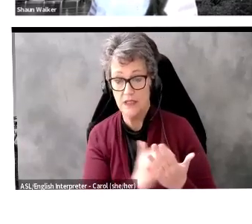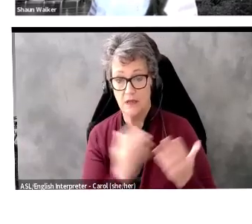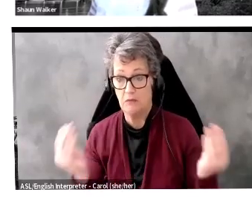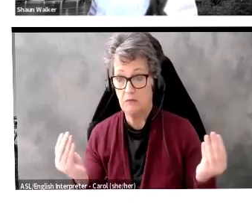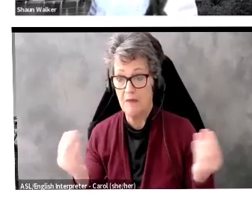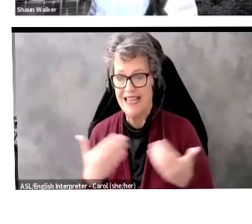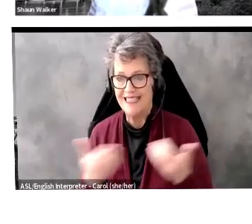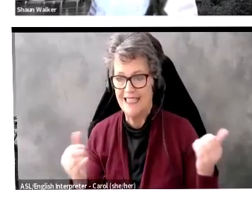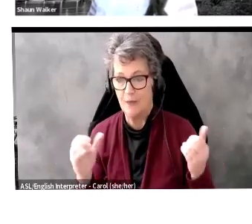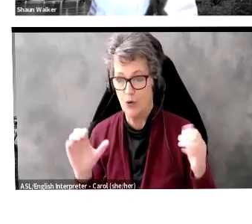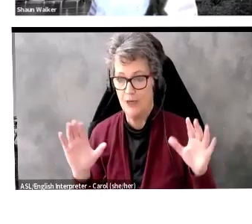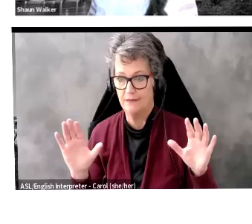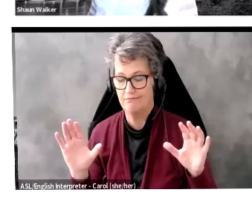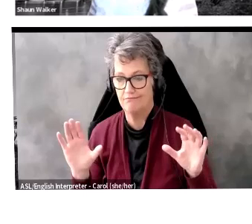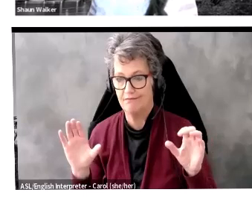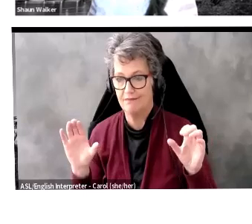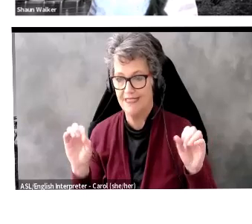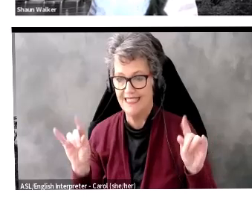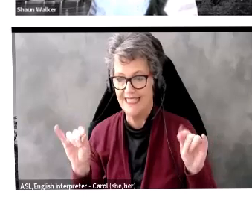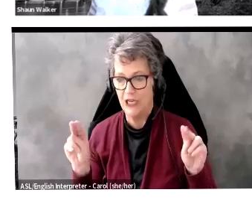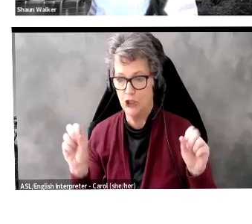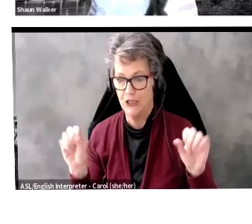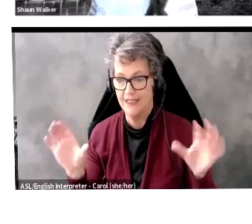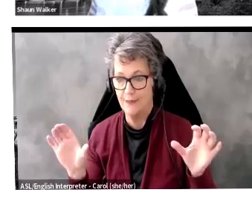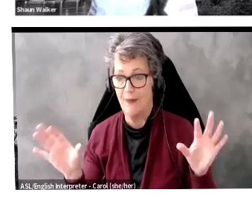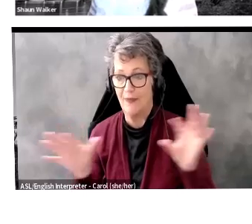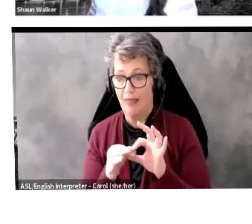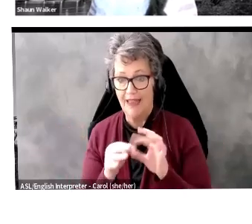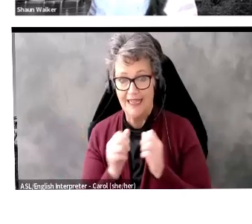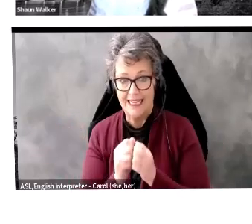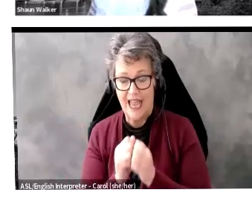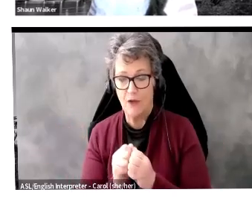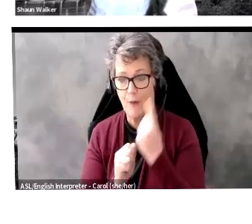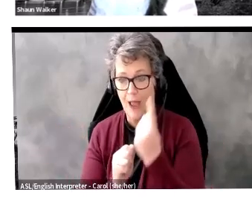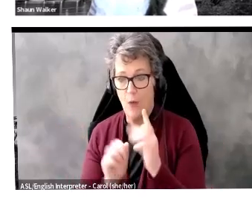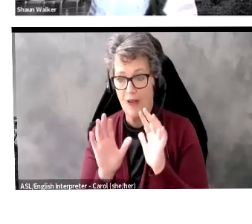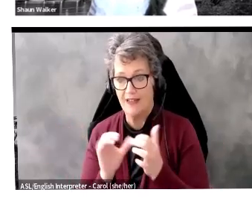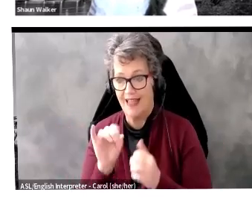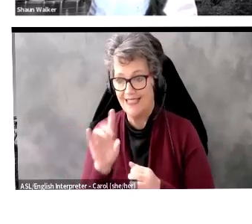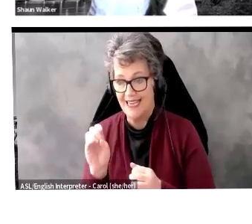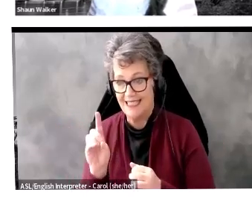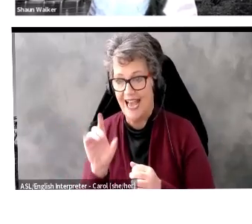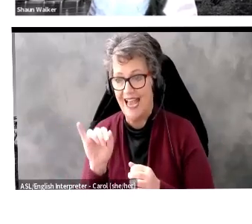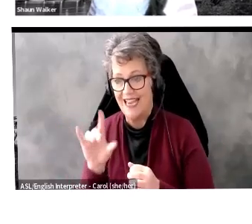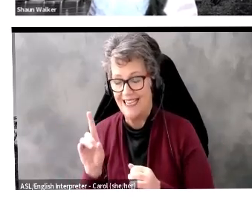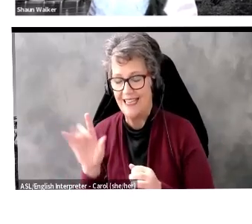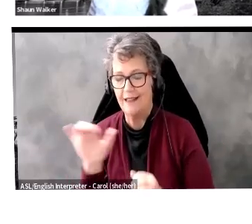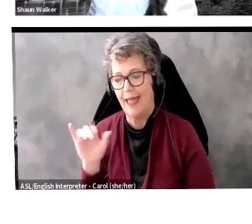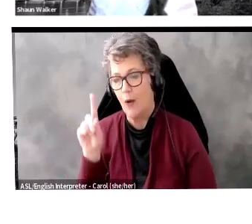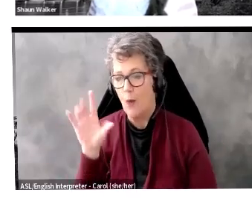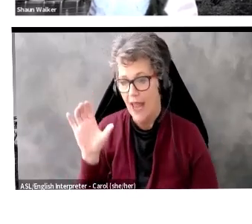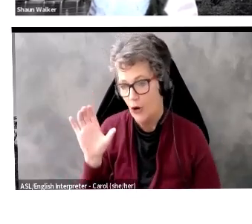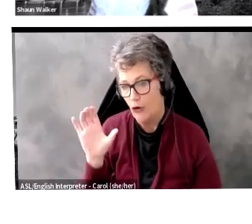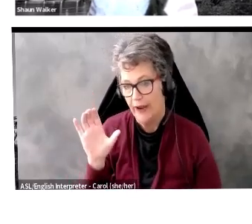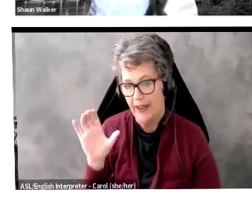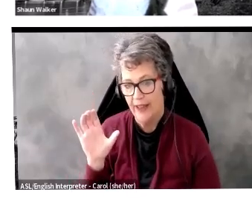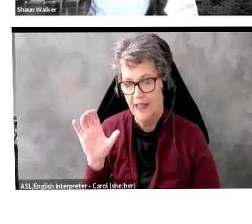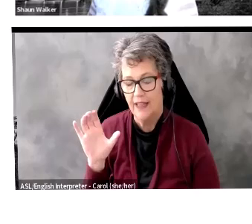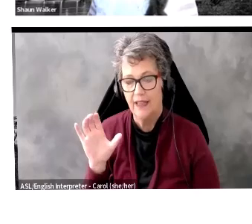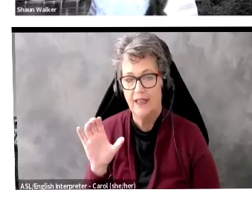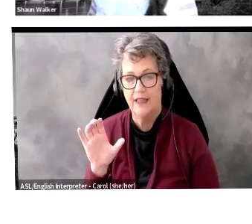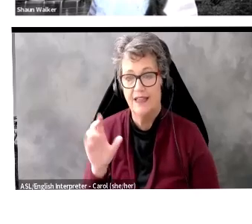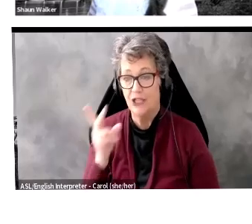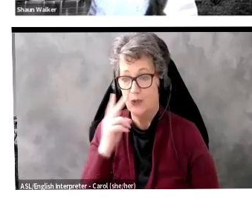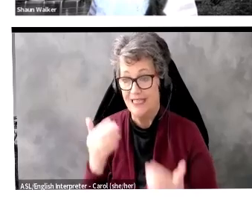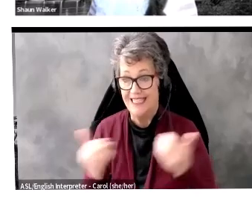separate sections, but again, they're linked together by 1 class ID, such as 100. You see 2